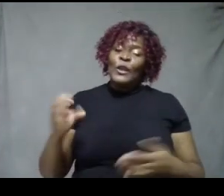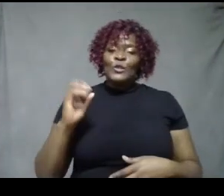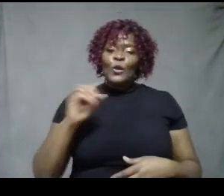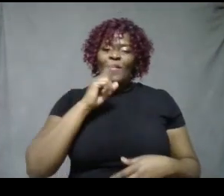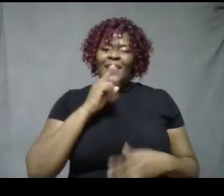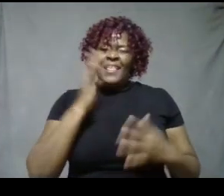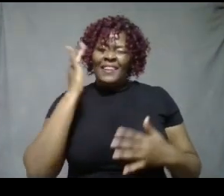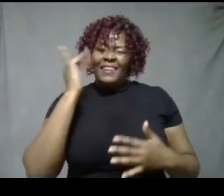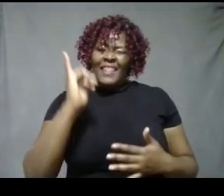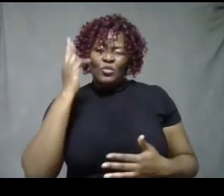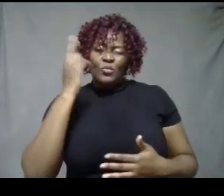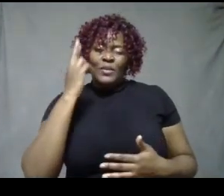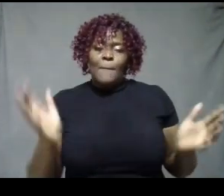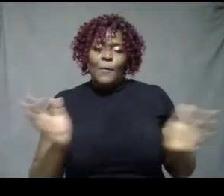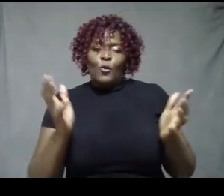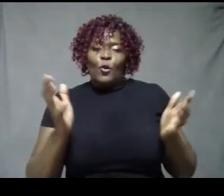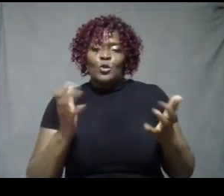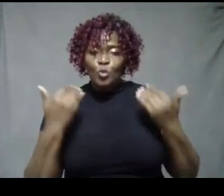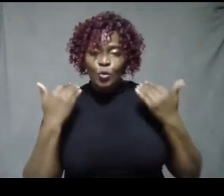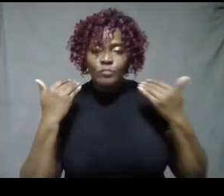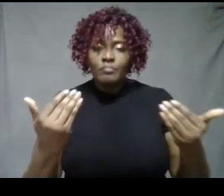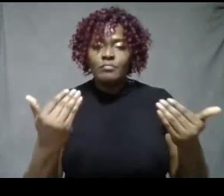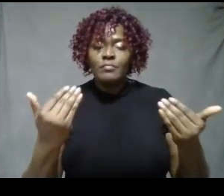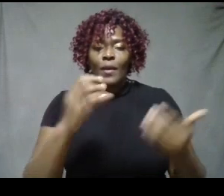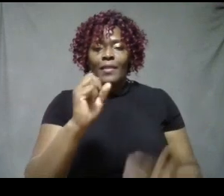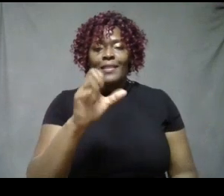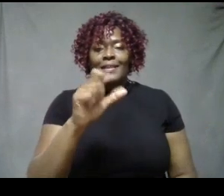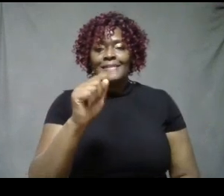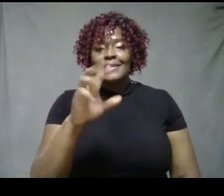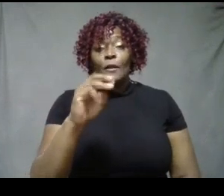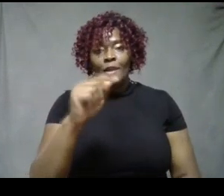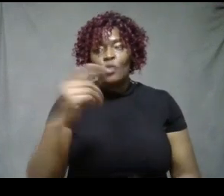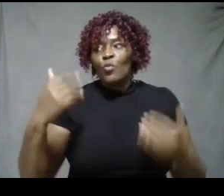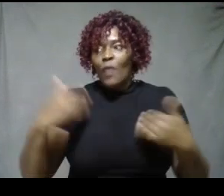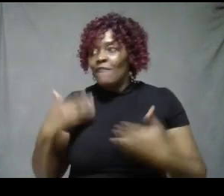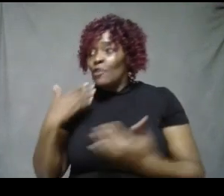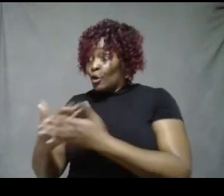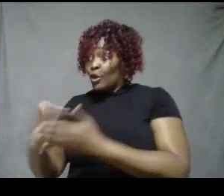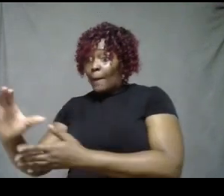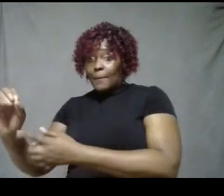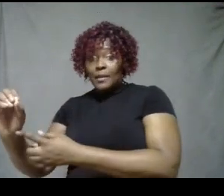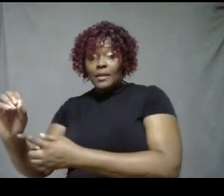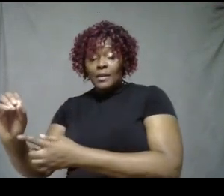agreement. You have a good developer, okay, coming on board.